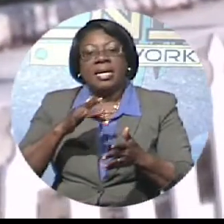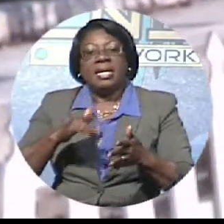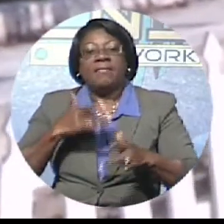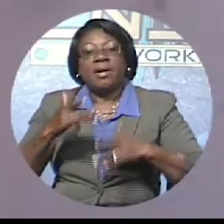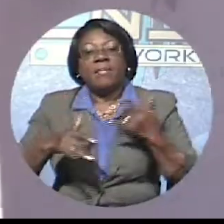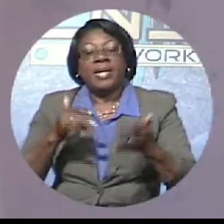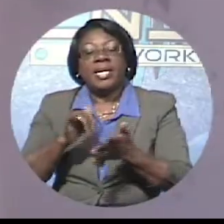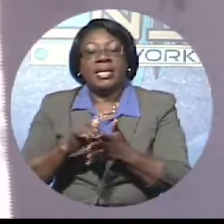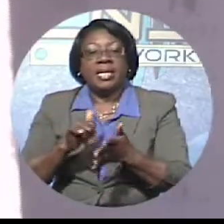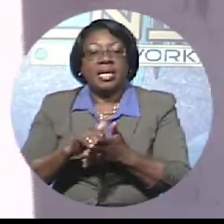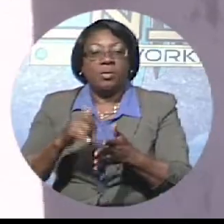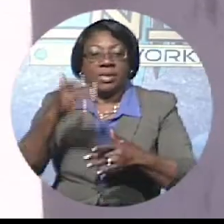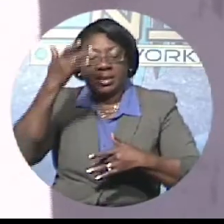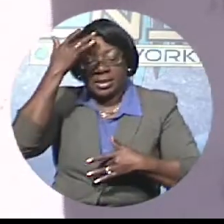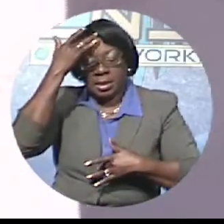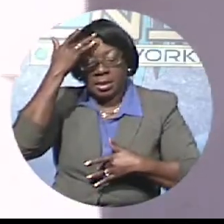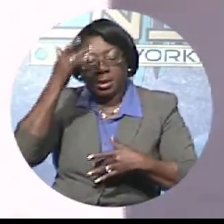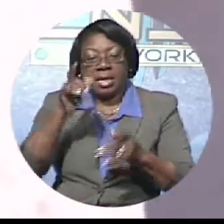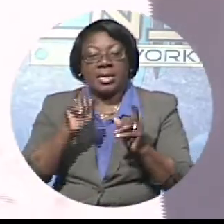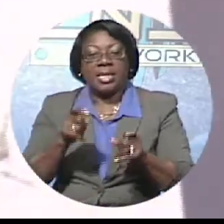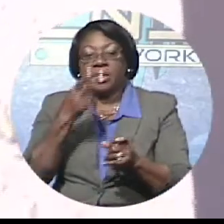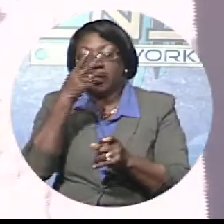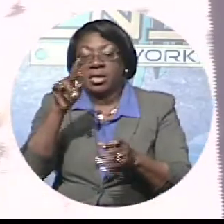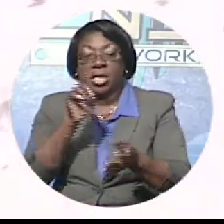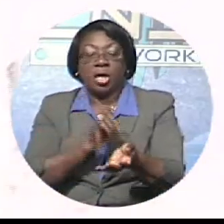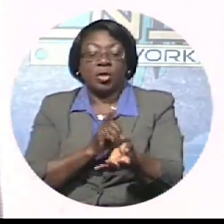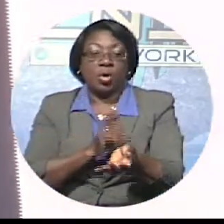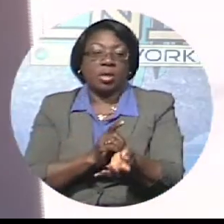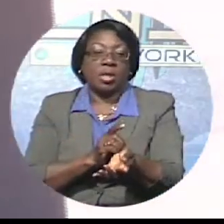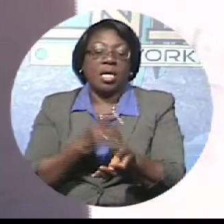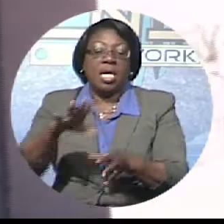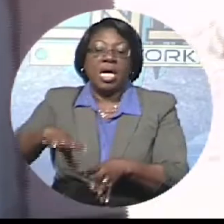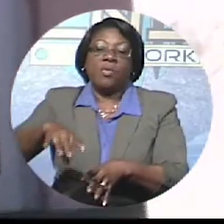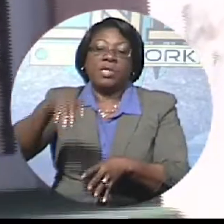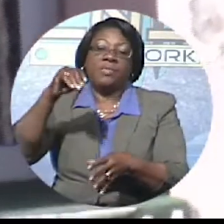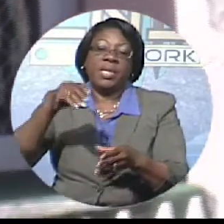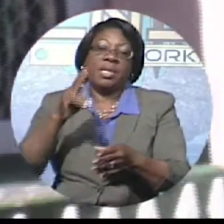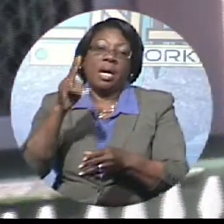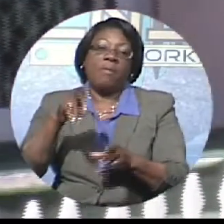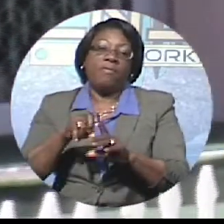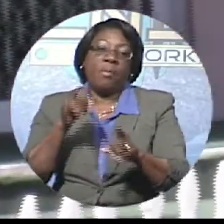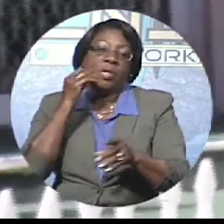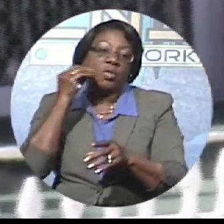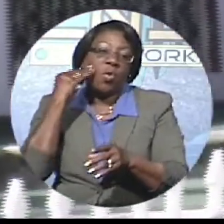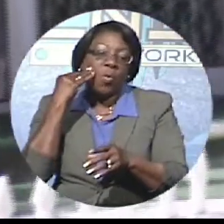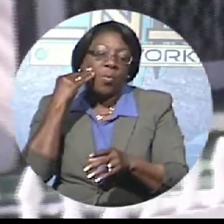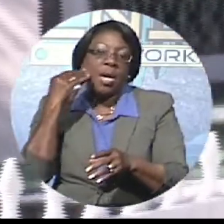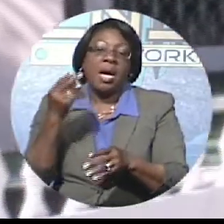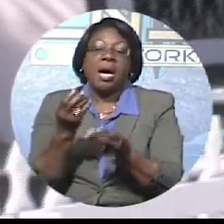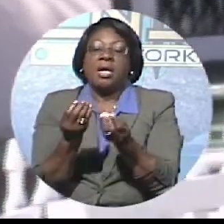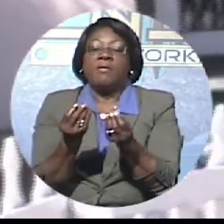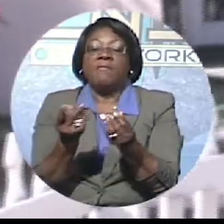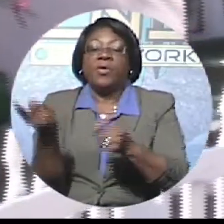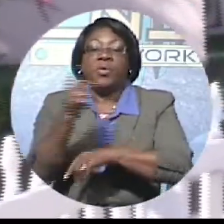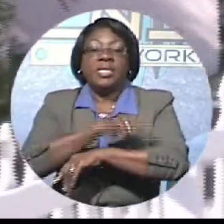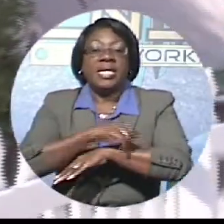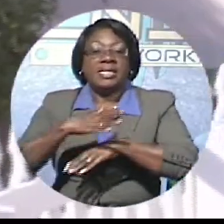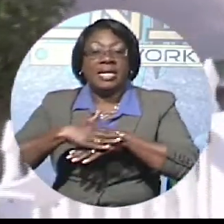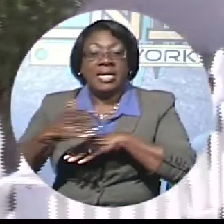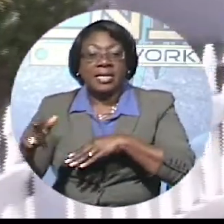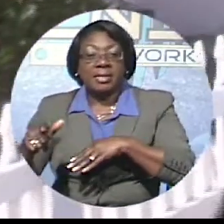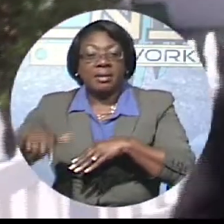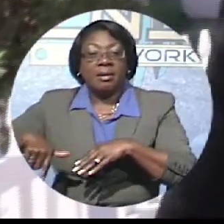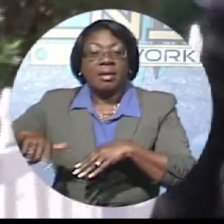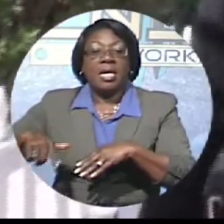up in good health from his Ross Corner home on February 6th, and days later he was found dead in a cell at the Southern Police